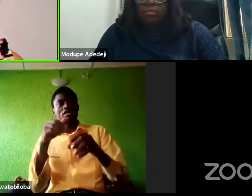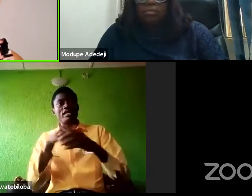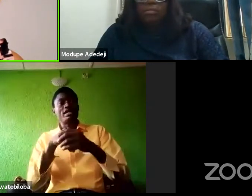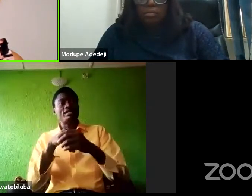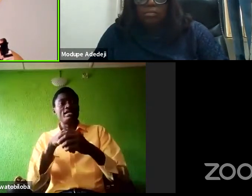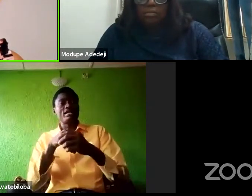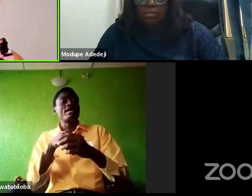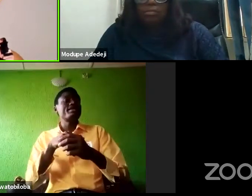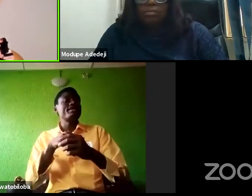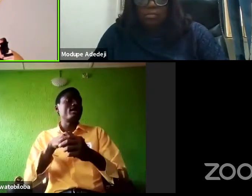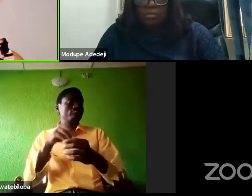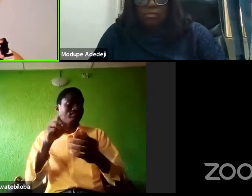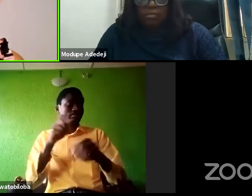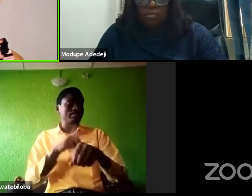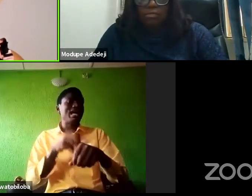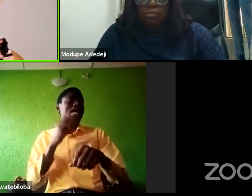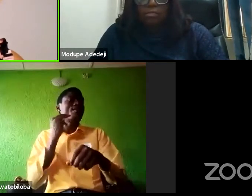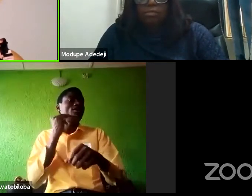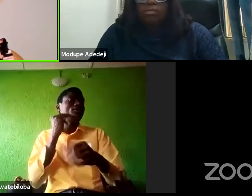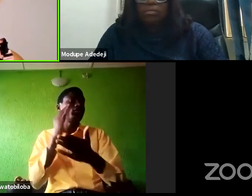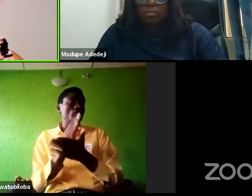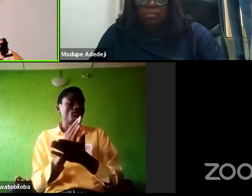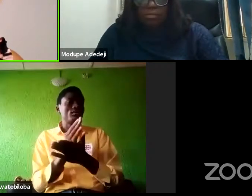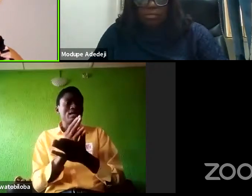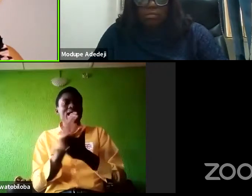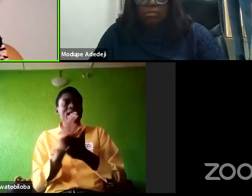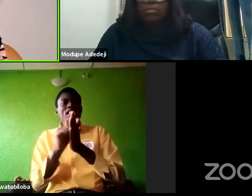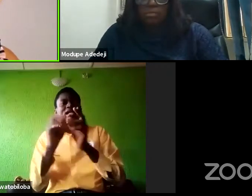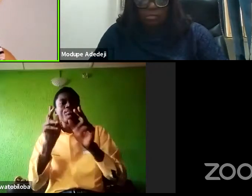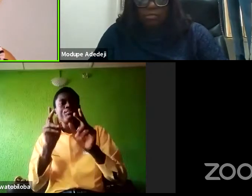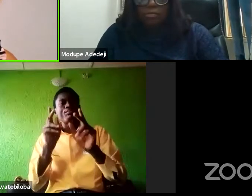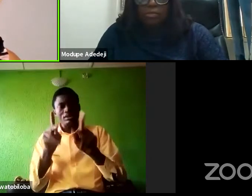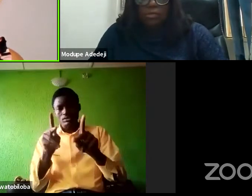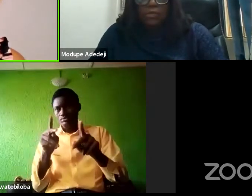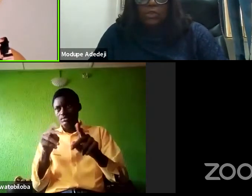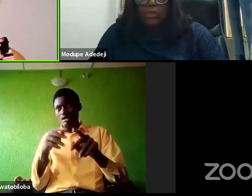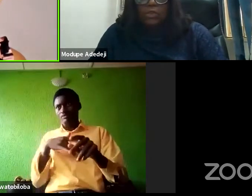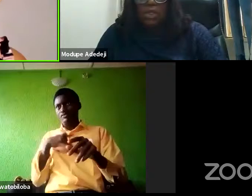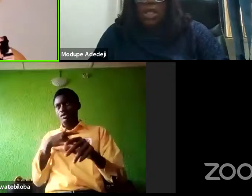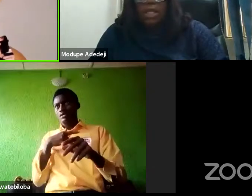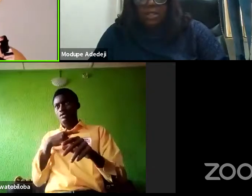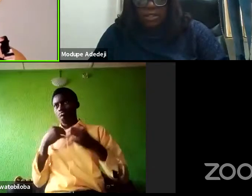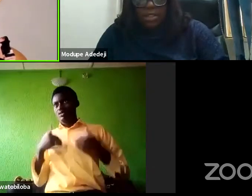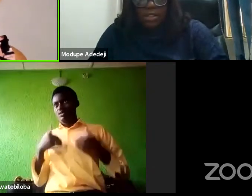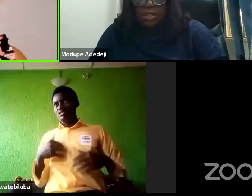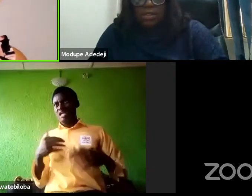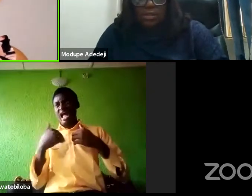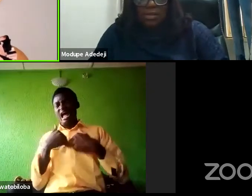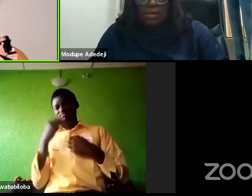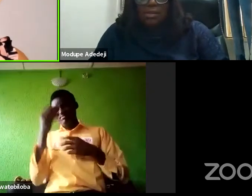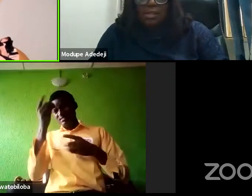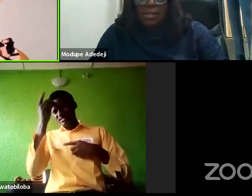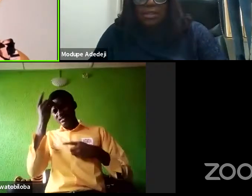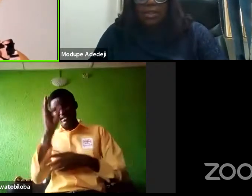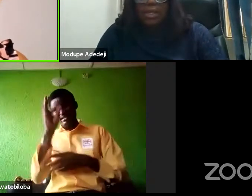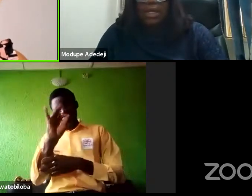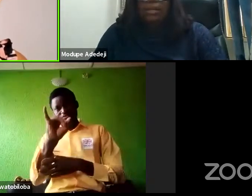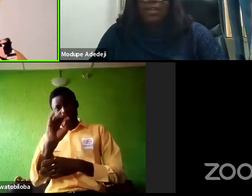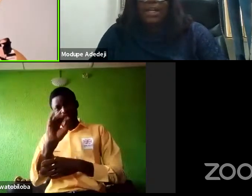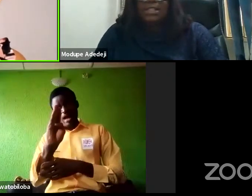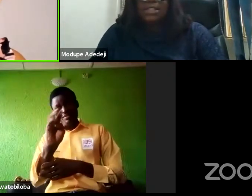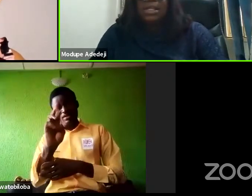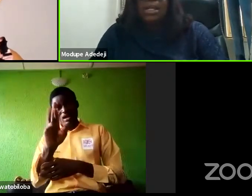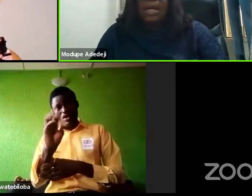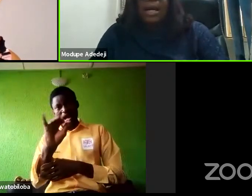the gynecologist to seek medical assistance. But please help us to answer this. Can menopause cure fibroid?